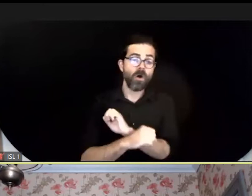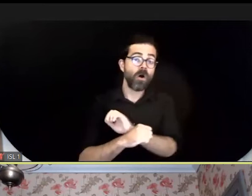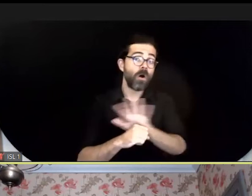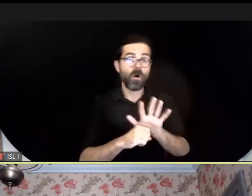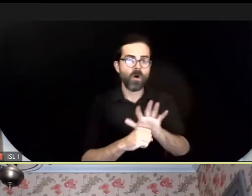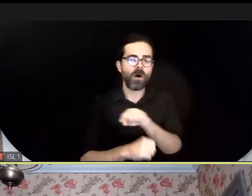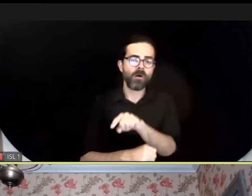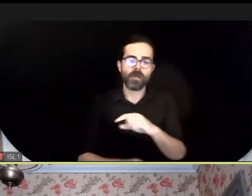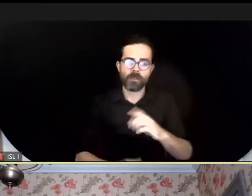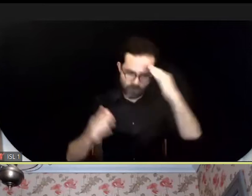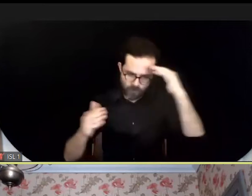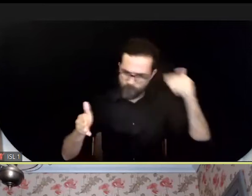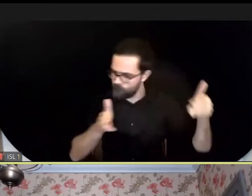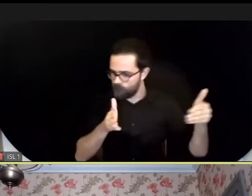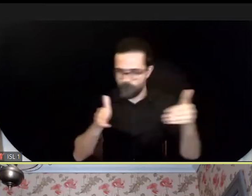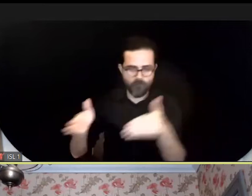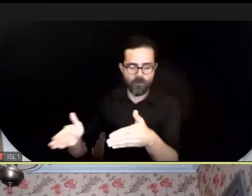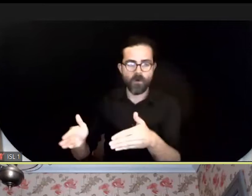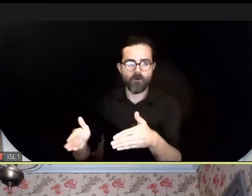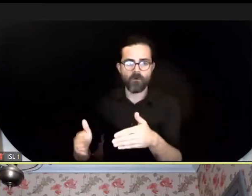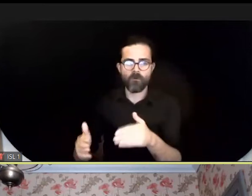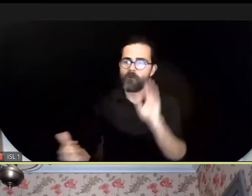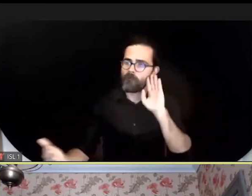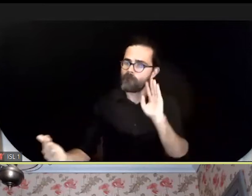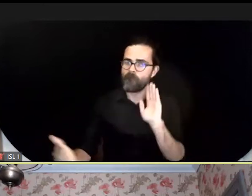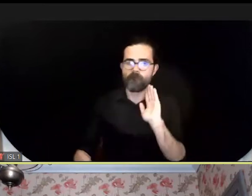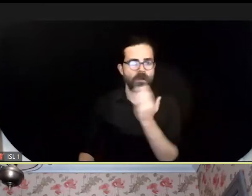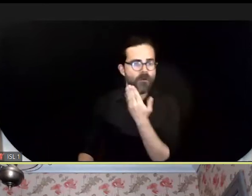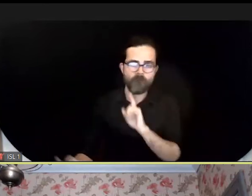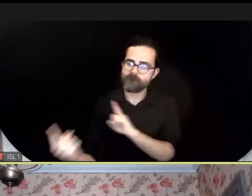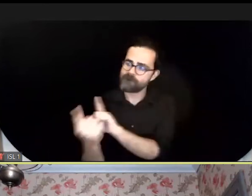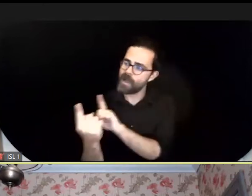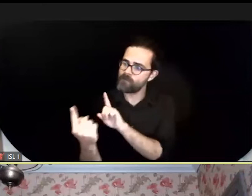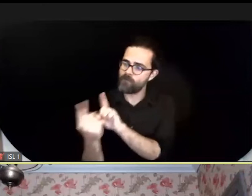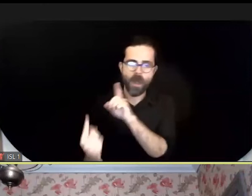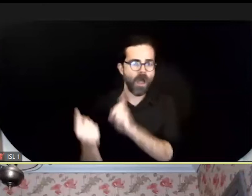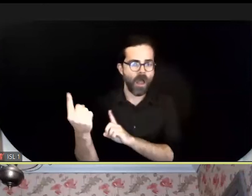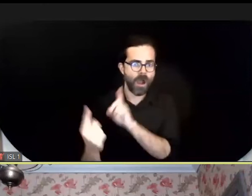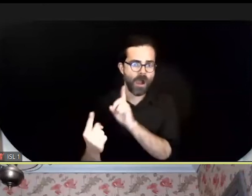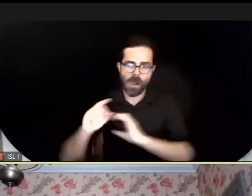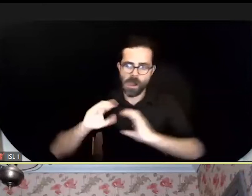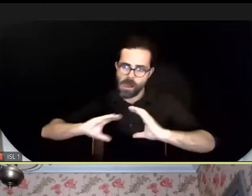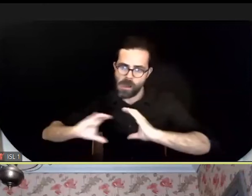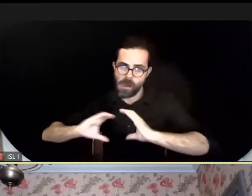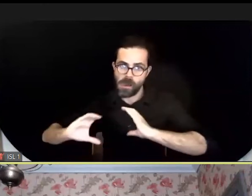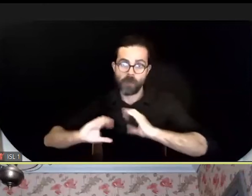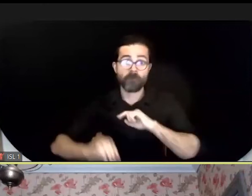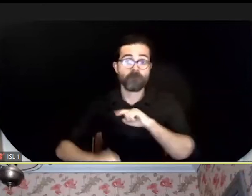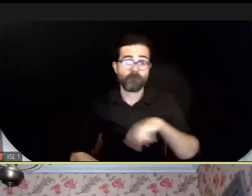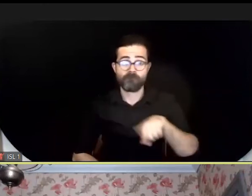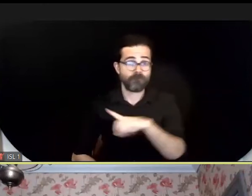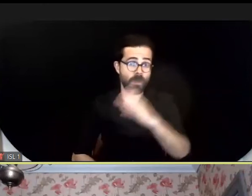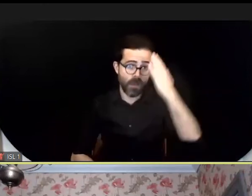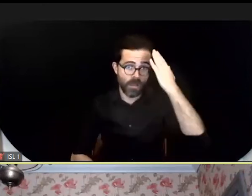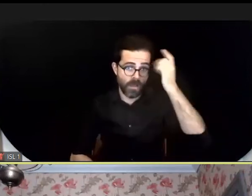intellectual disabilities was face-to-face meetings and interactions. And as we all know, that